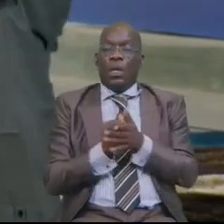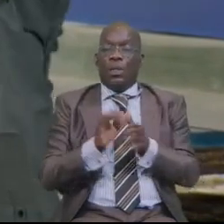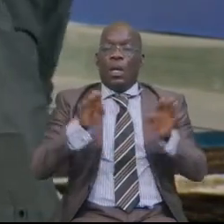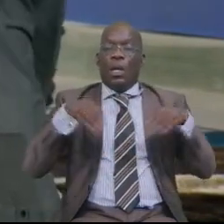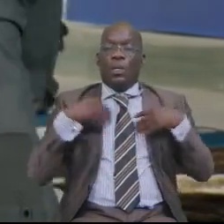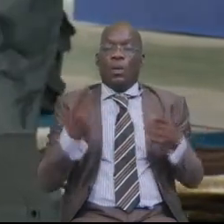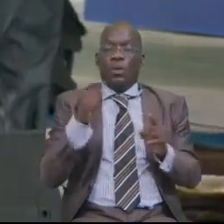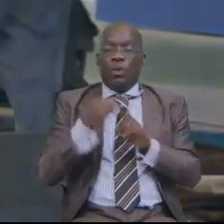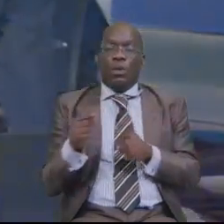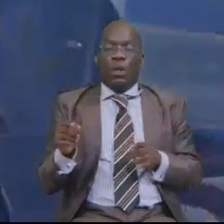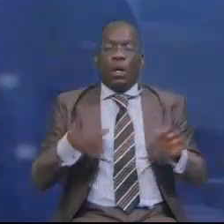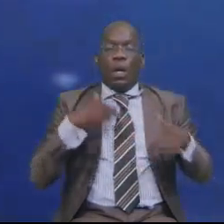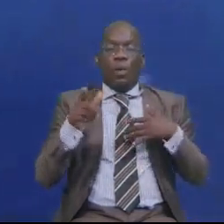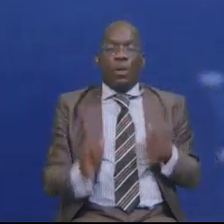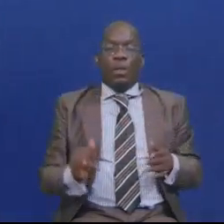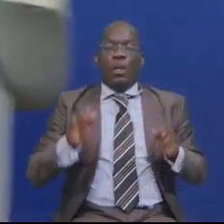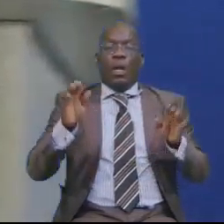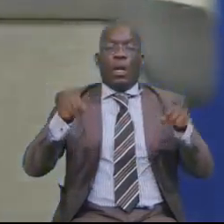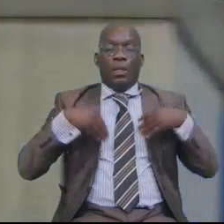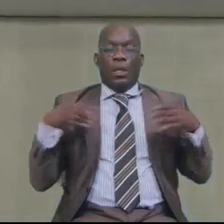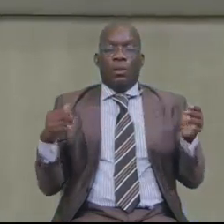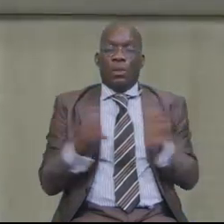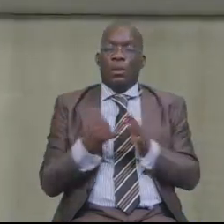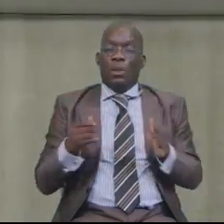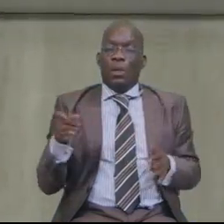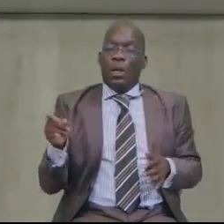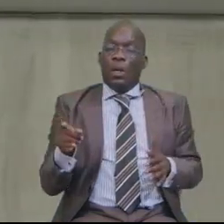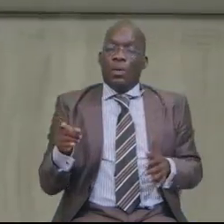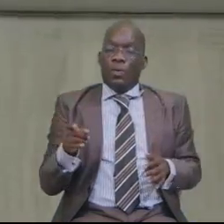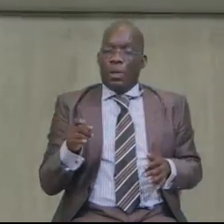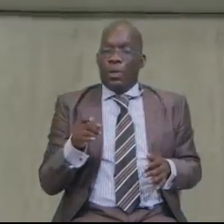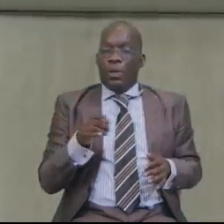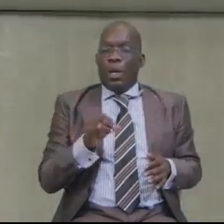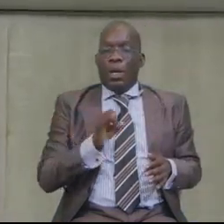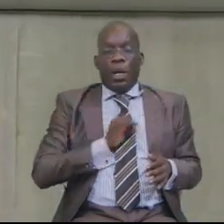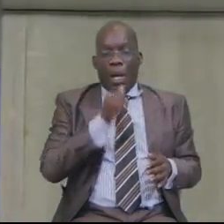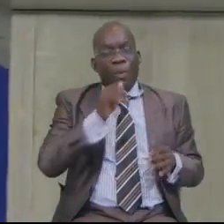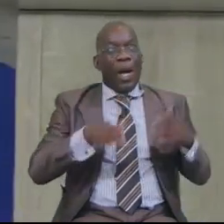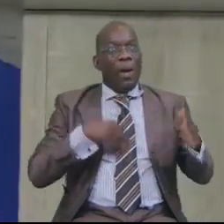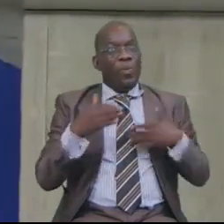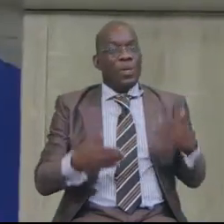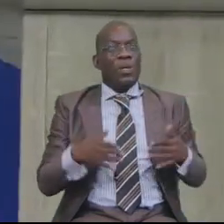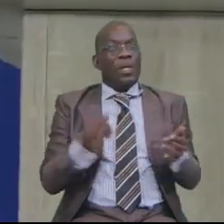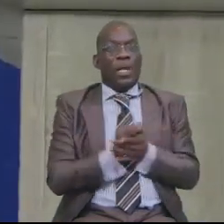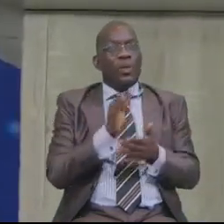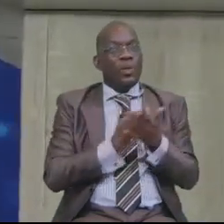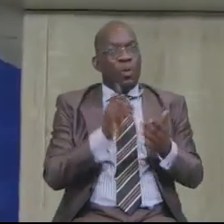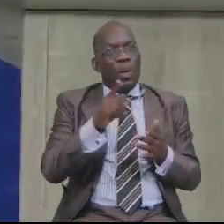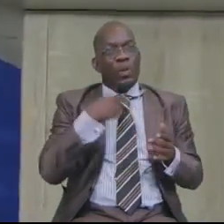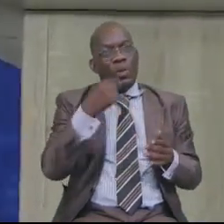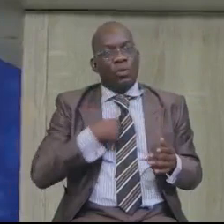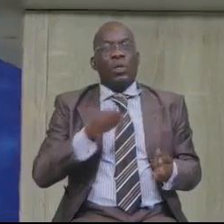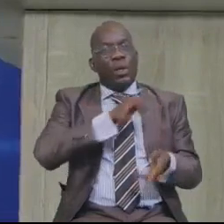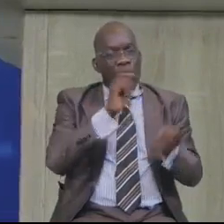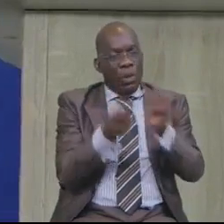He spoke about repentance. They were glad. I'm glad somebody told me that. Turn away from sin. I'm